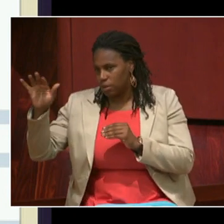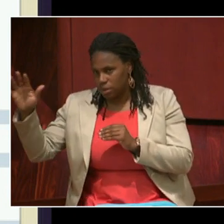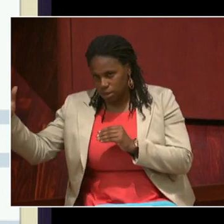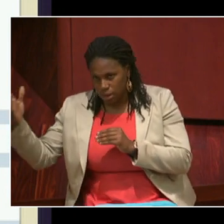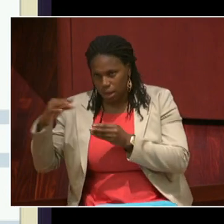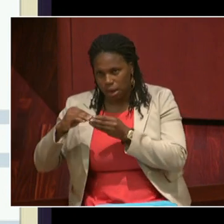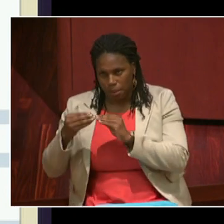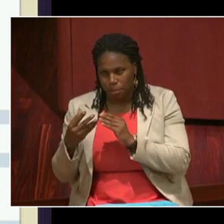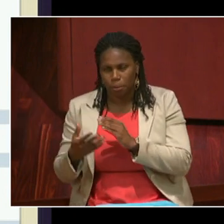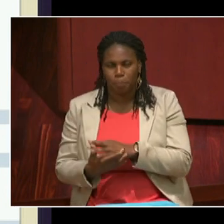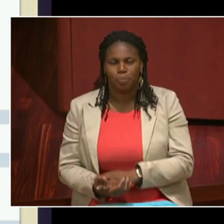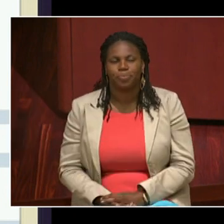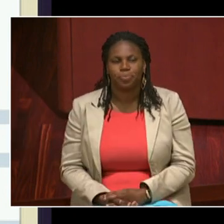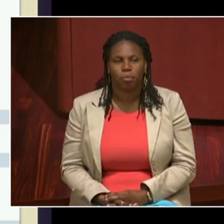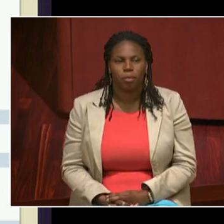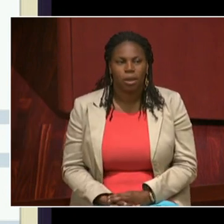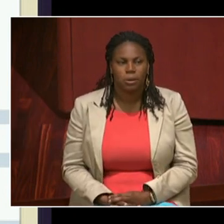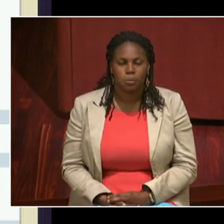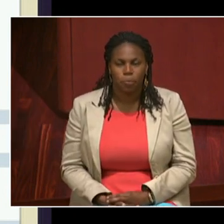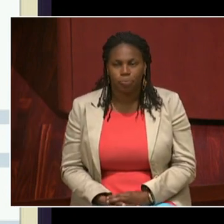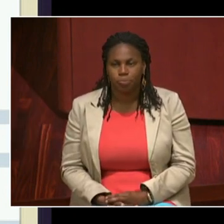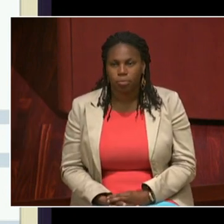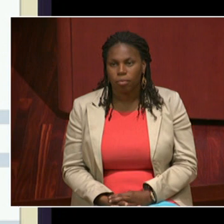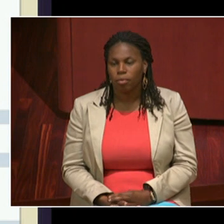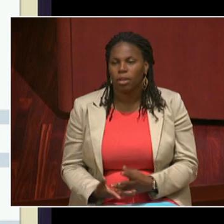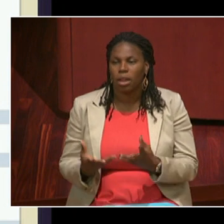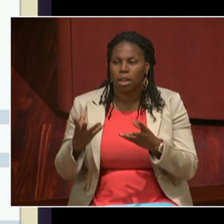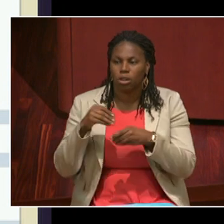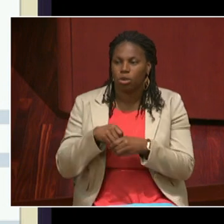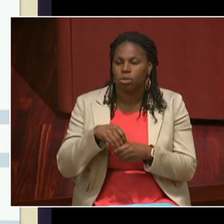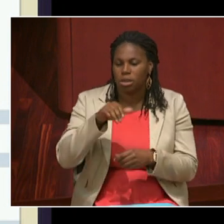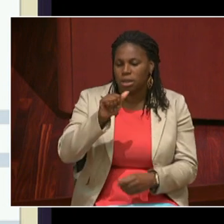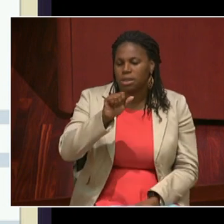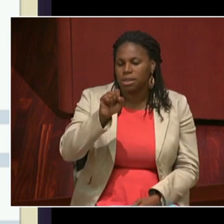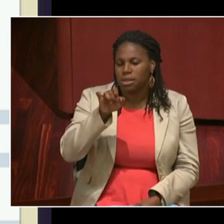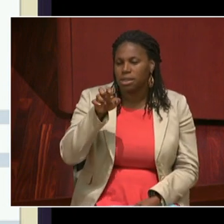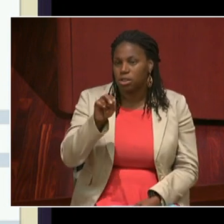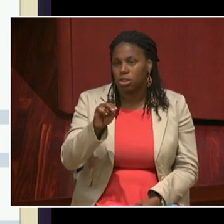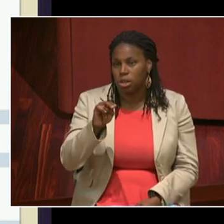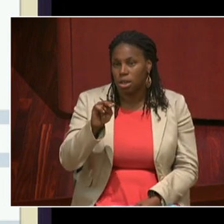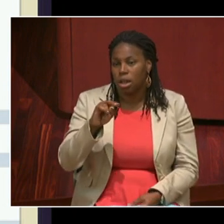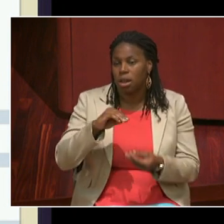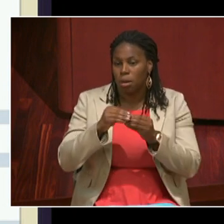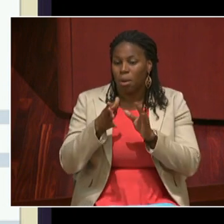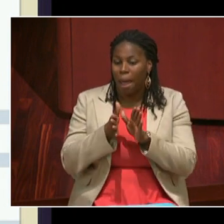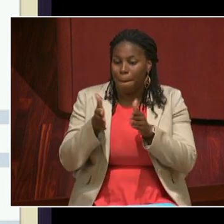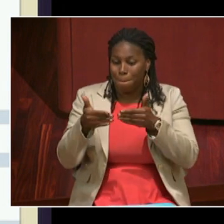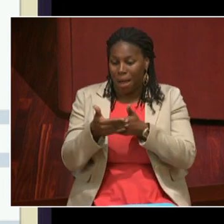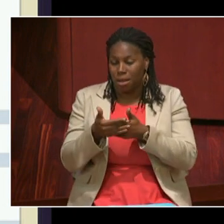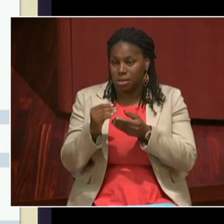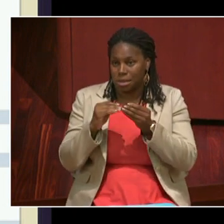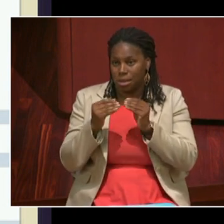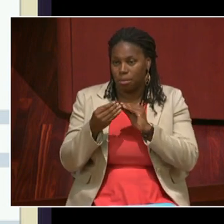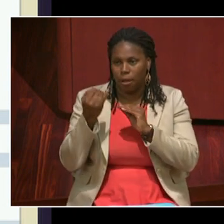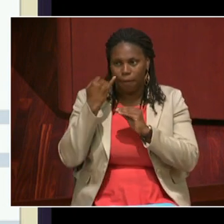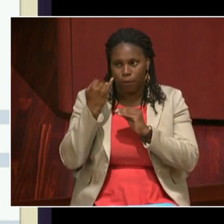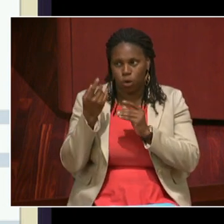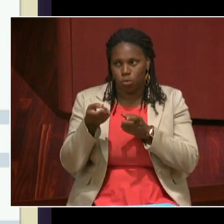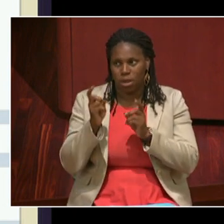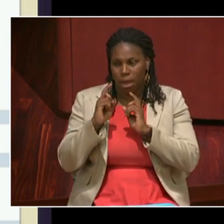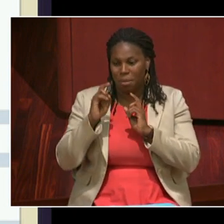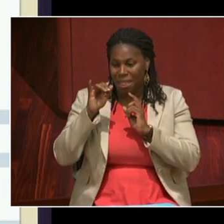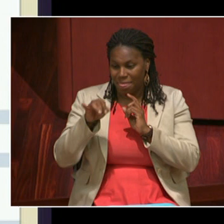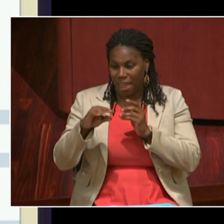8 kind of number. It includes the accession number and the box number. If you gave me just this information, I could go